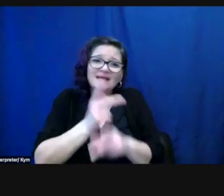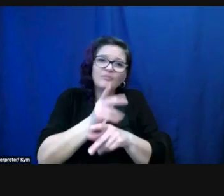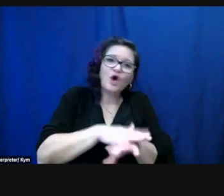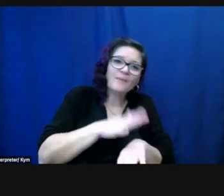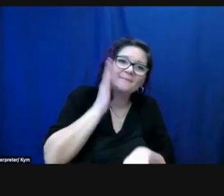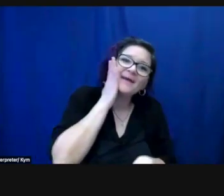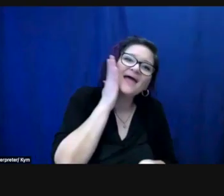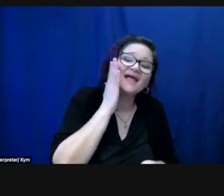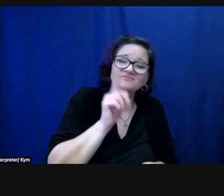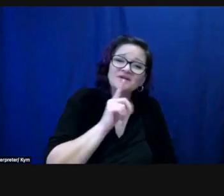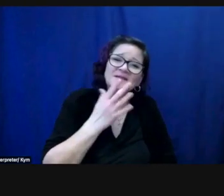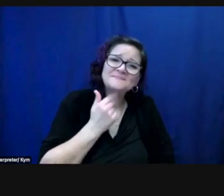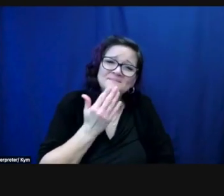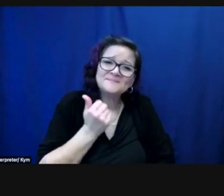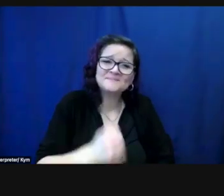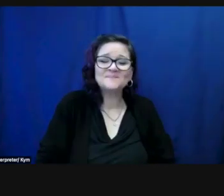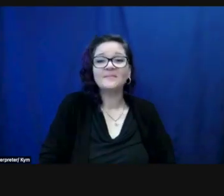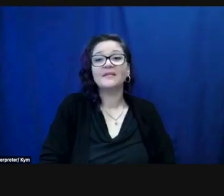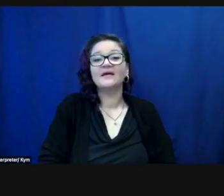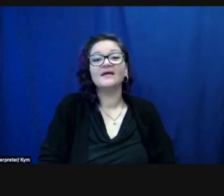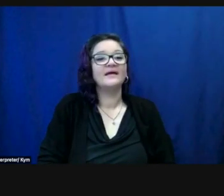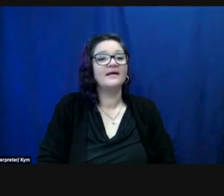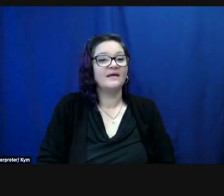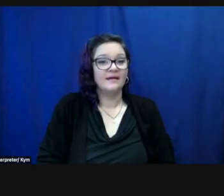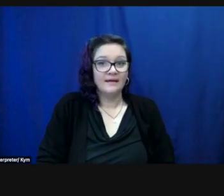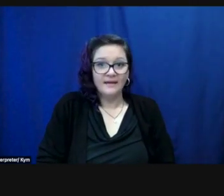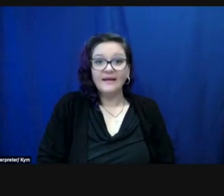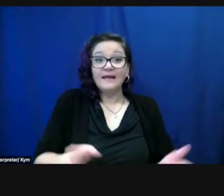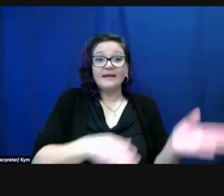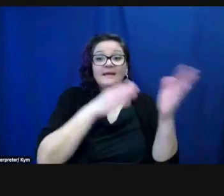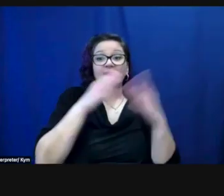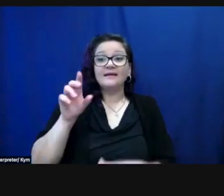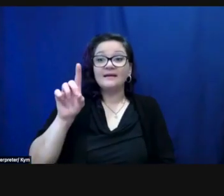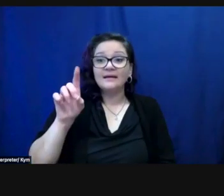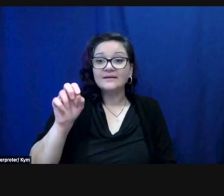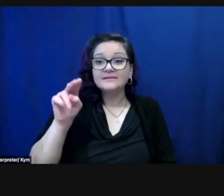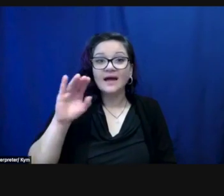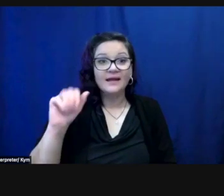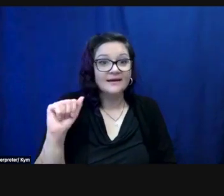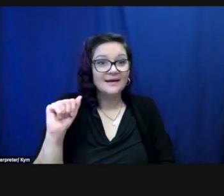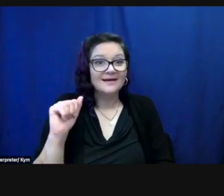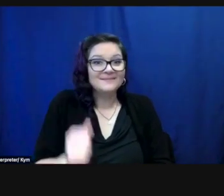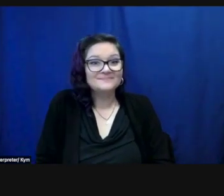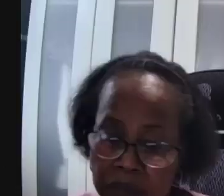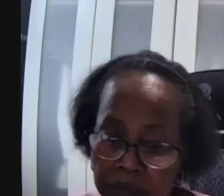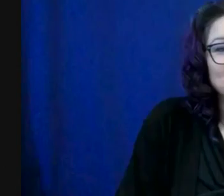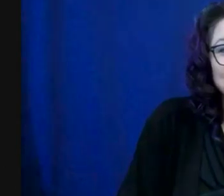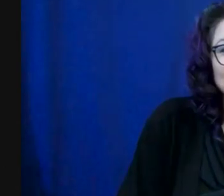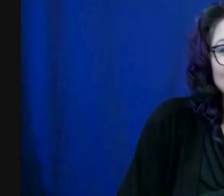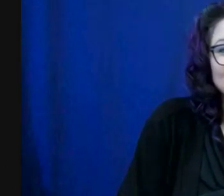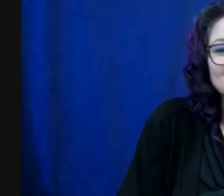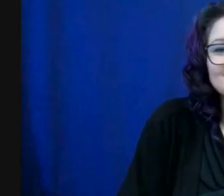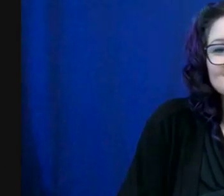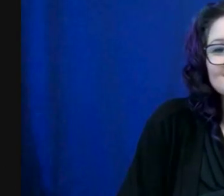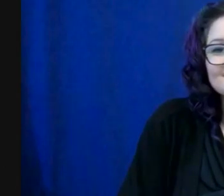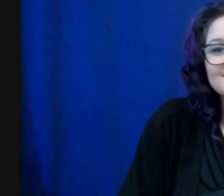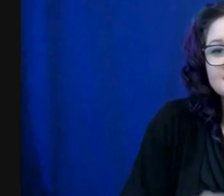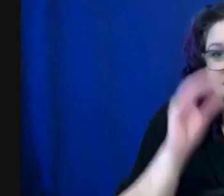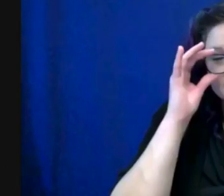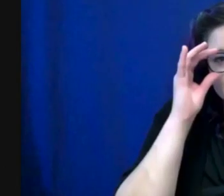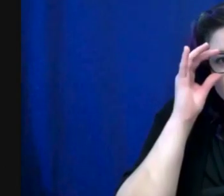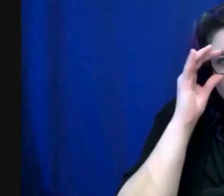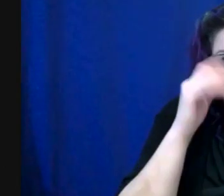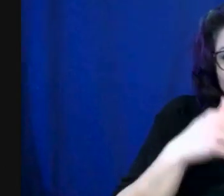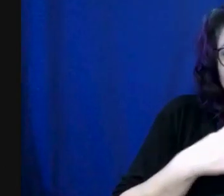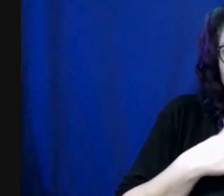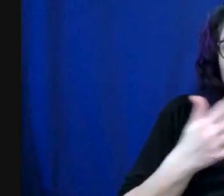gonna then have Susie, we're gonna have Donna talk. So let me move her to the forefront here. And we get Donna. Well, I wanna